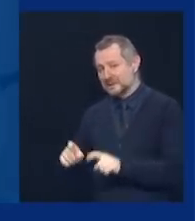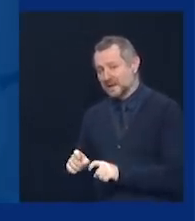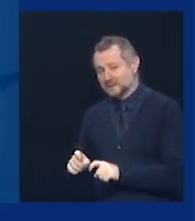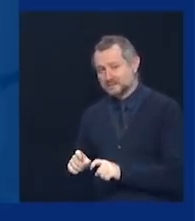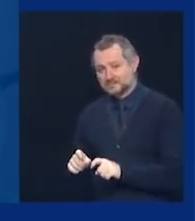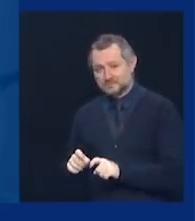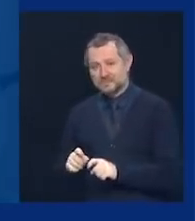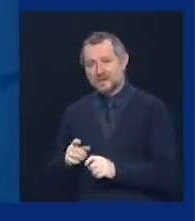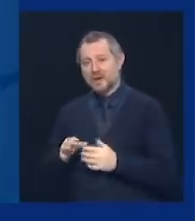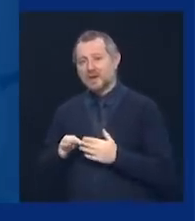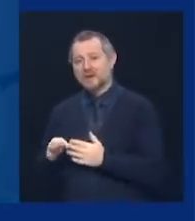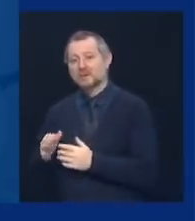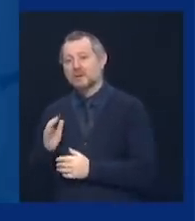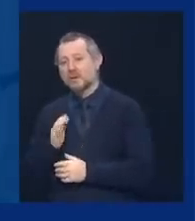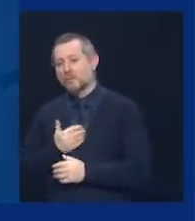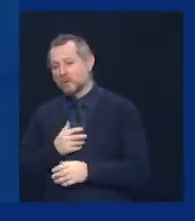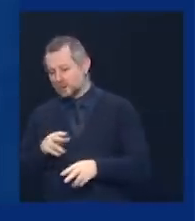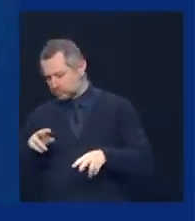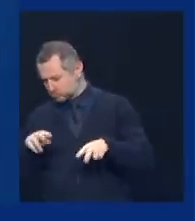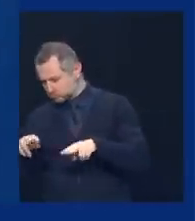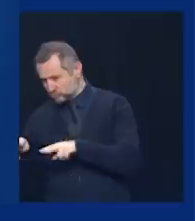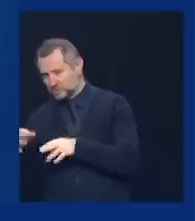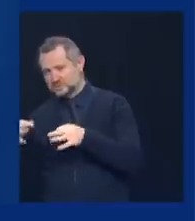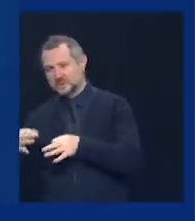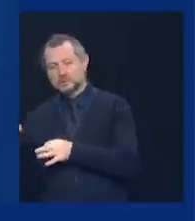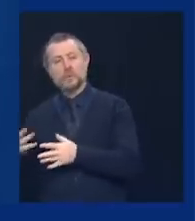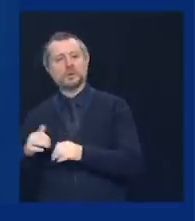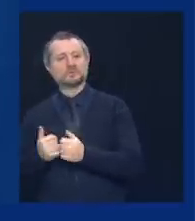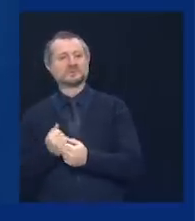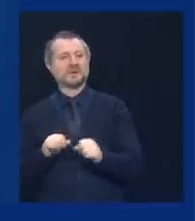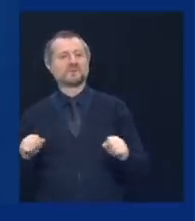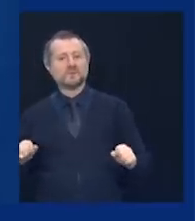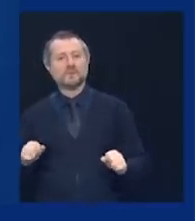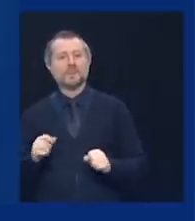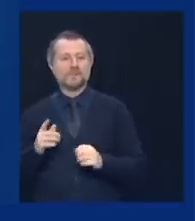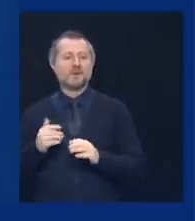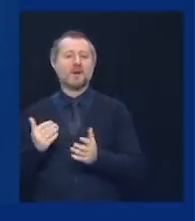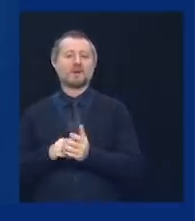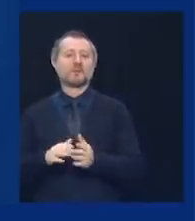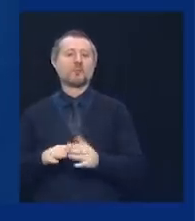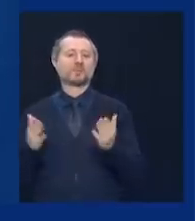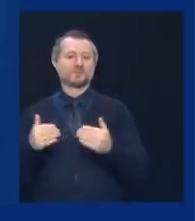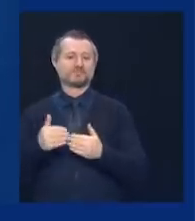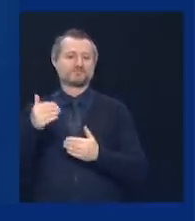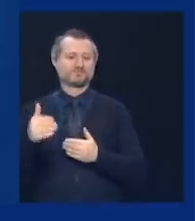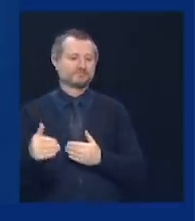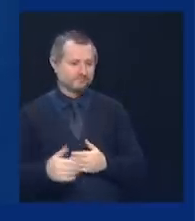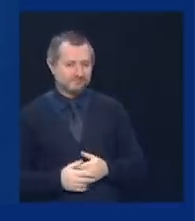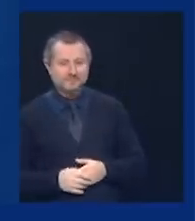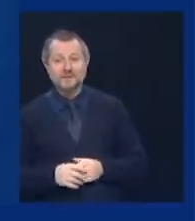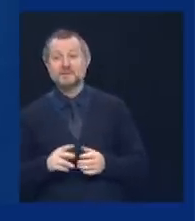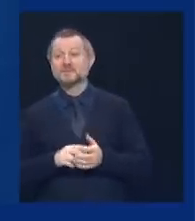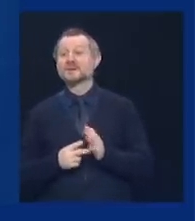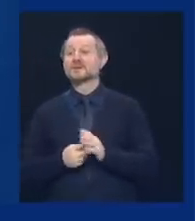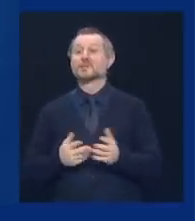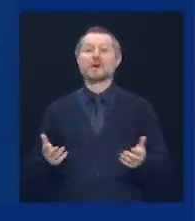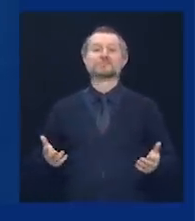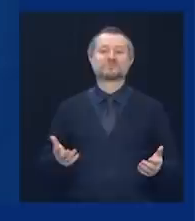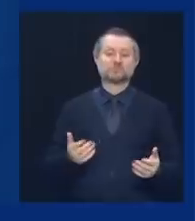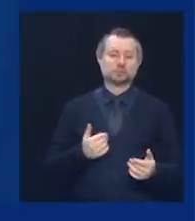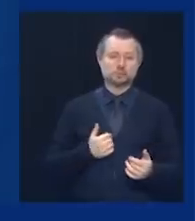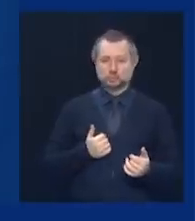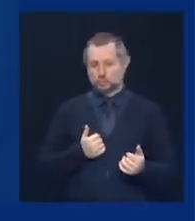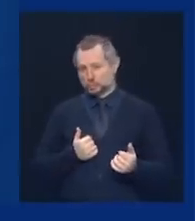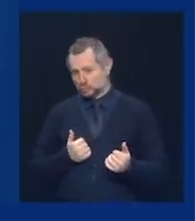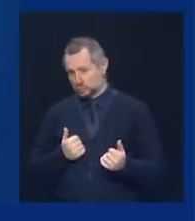safe in terms of reopening? You can't wait for the